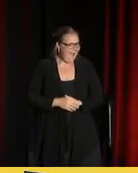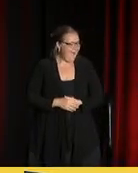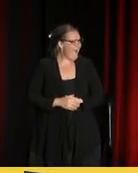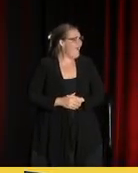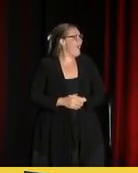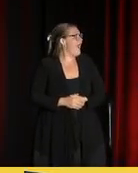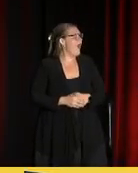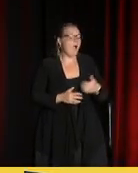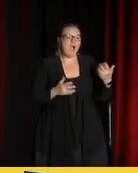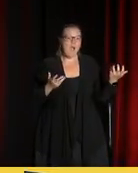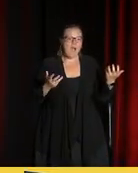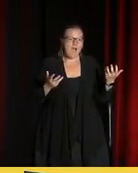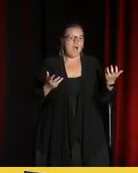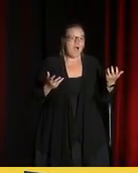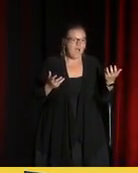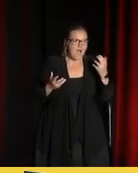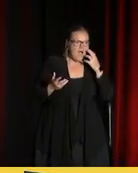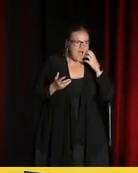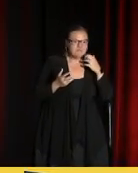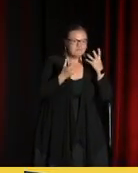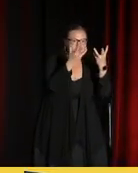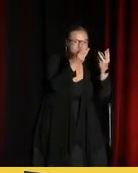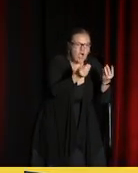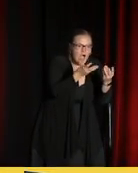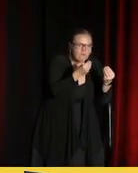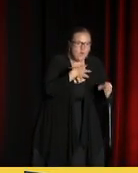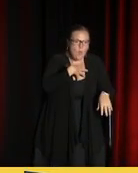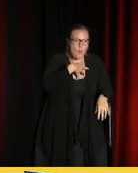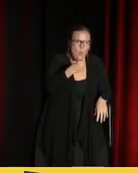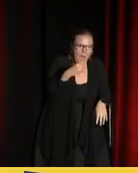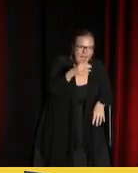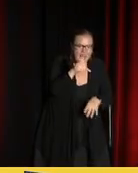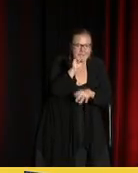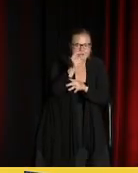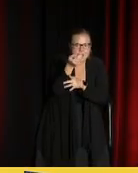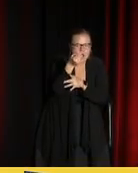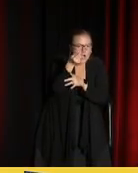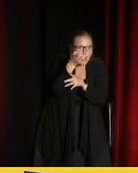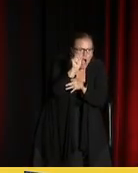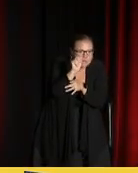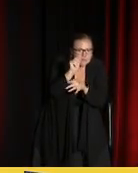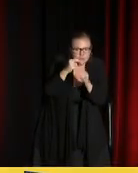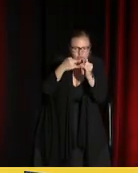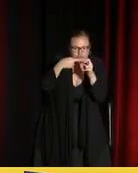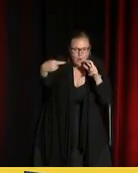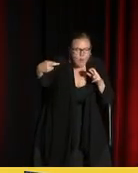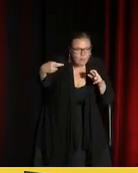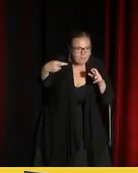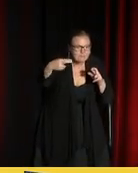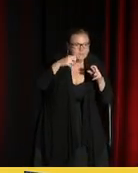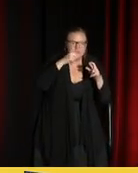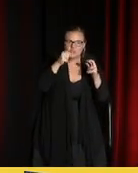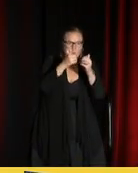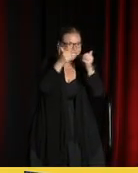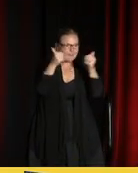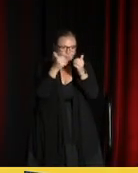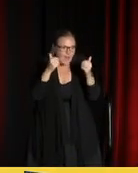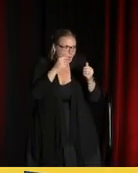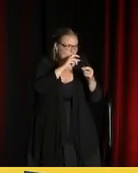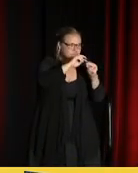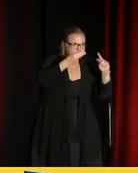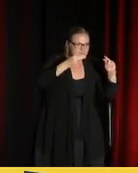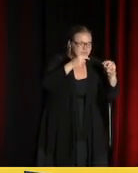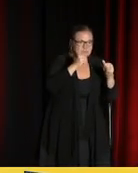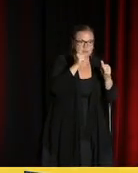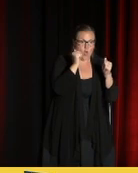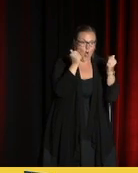Soft, white cotton rope. They don't stretch, They don't separate. The ends have